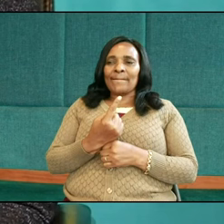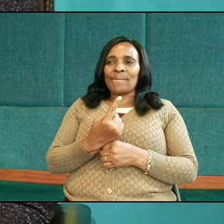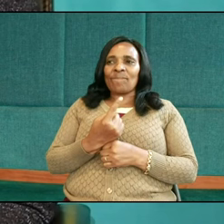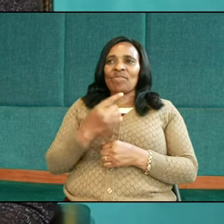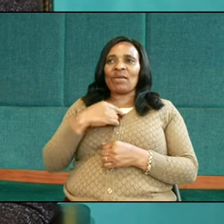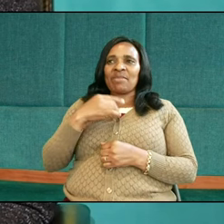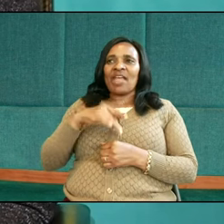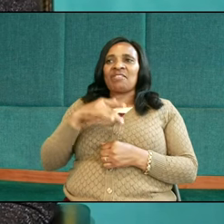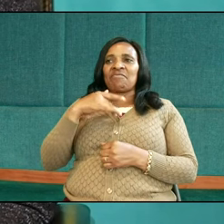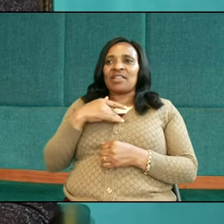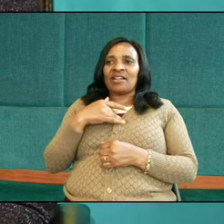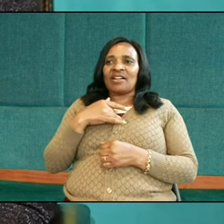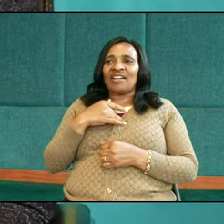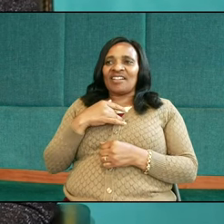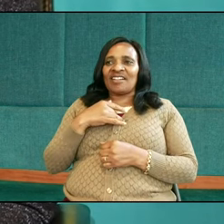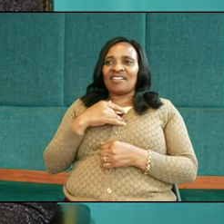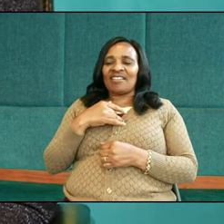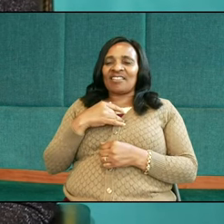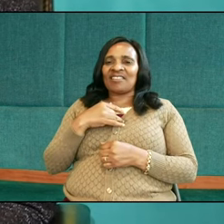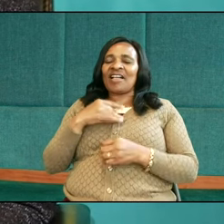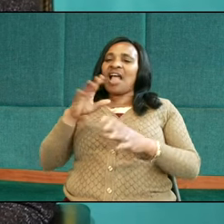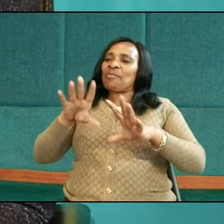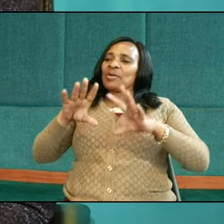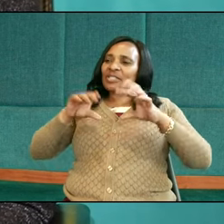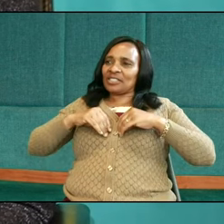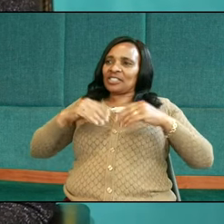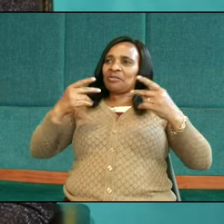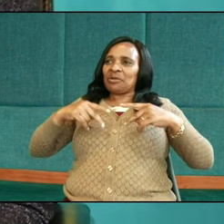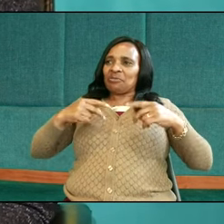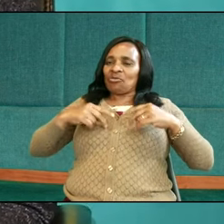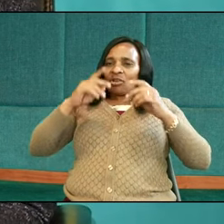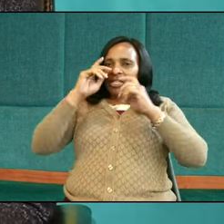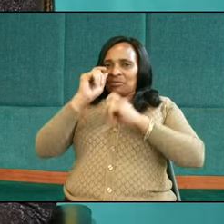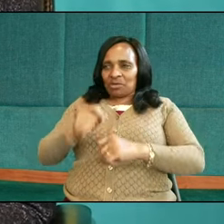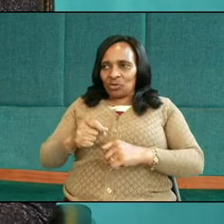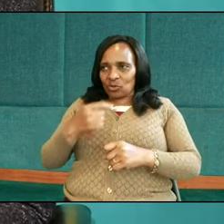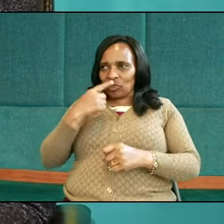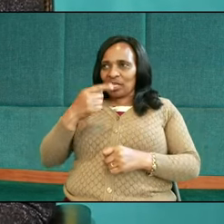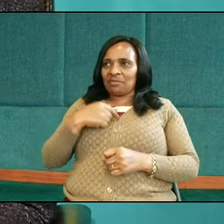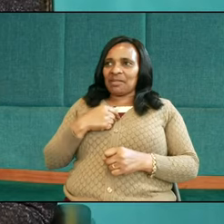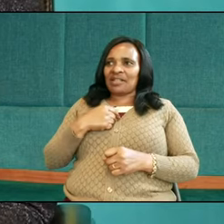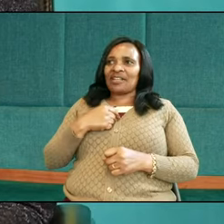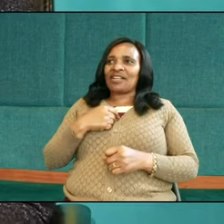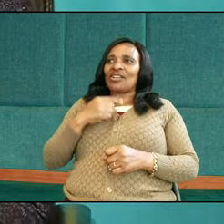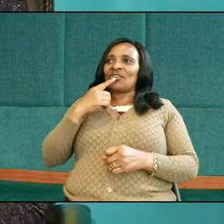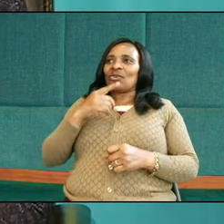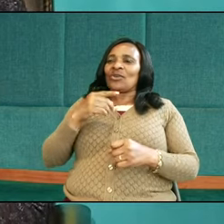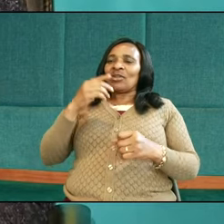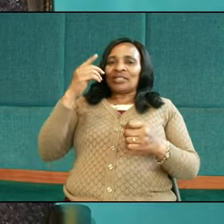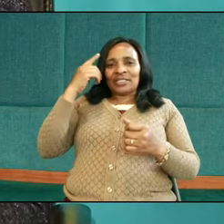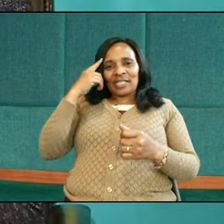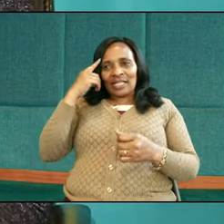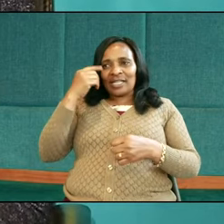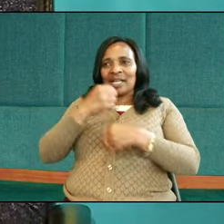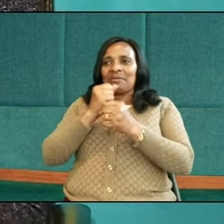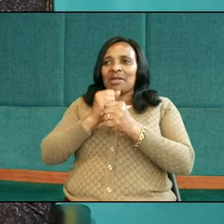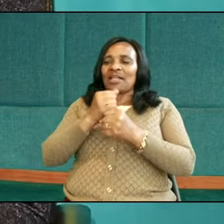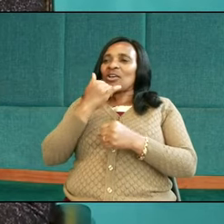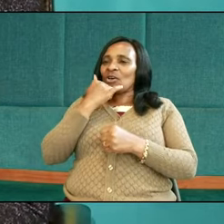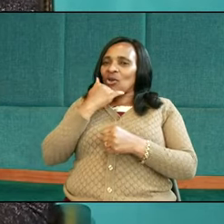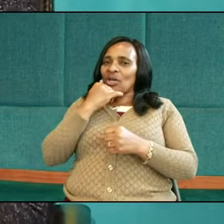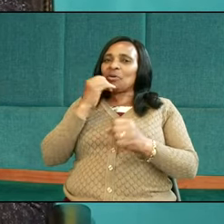I feel that I appreciate it when people respectfully tell me that they think I'm making a mistake, because that means